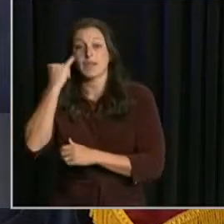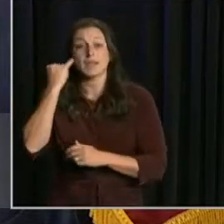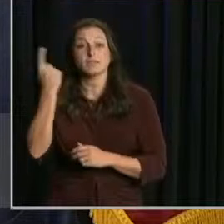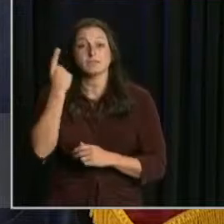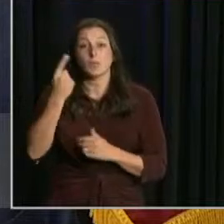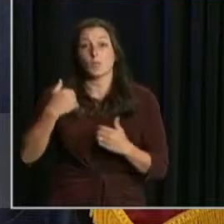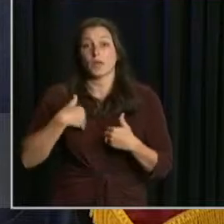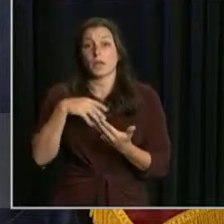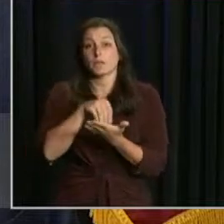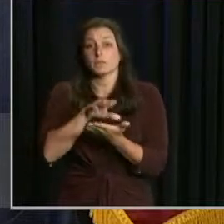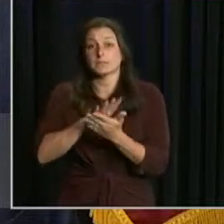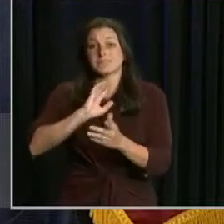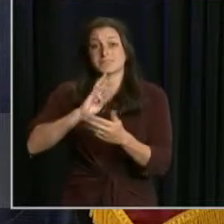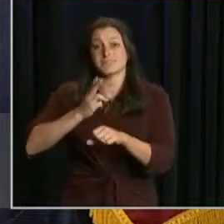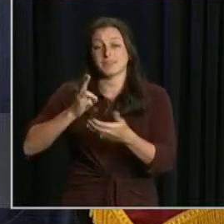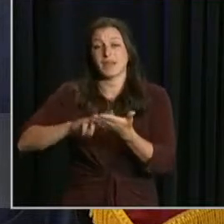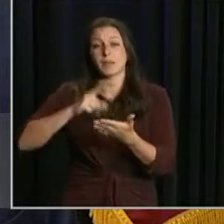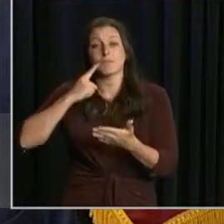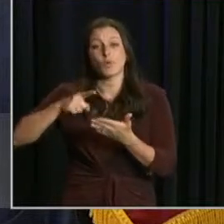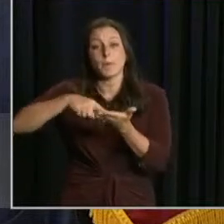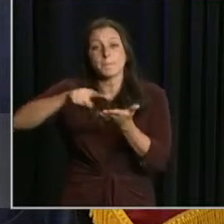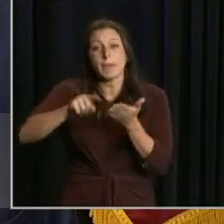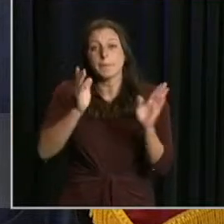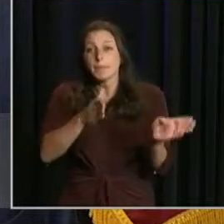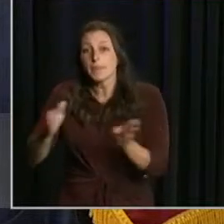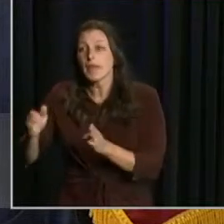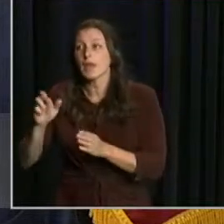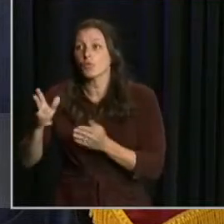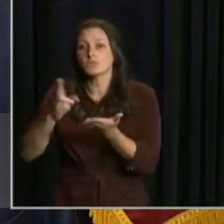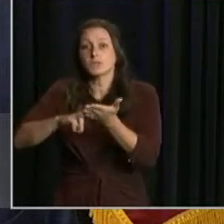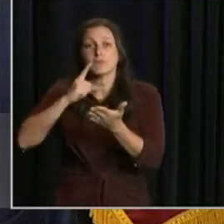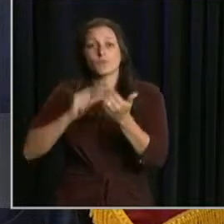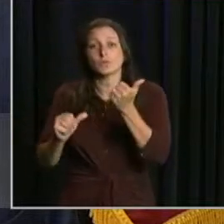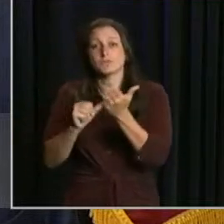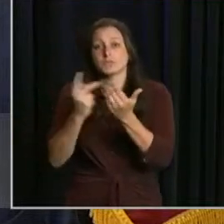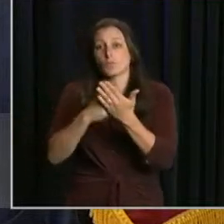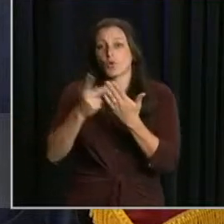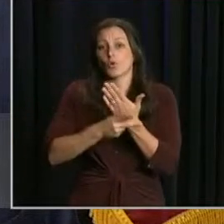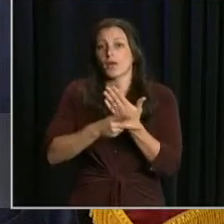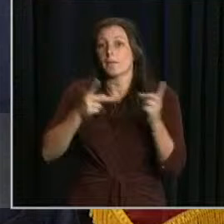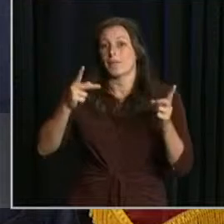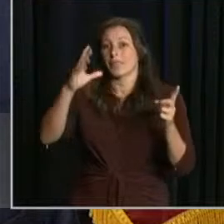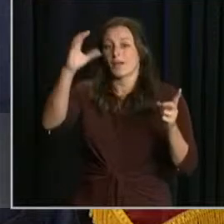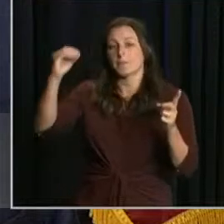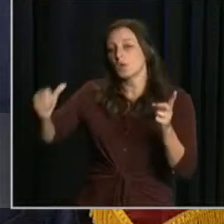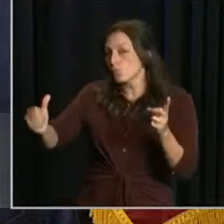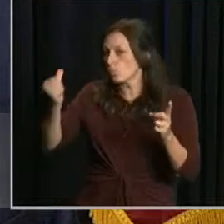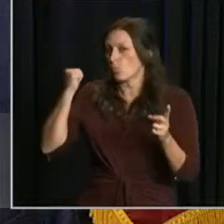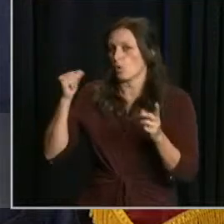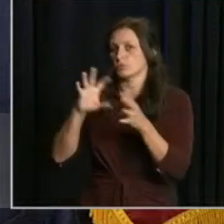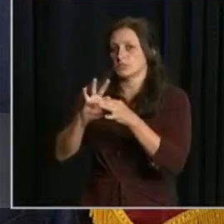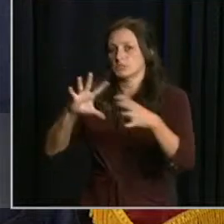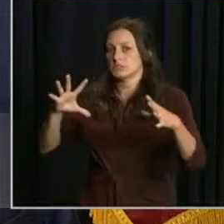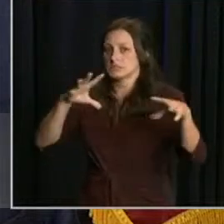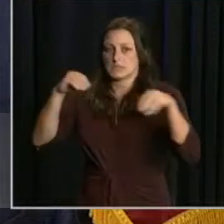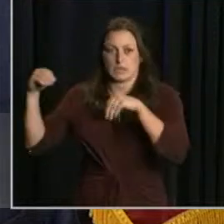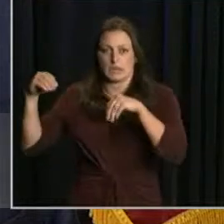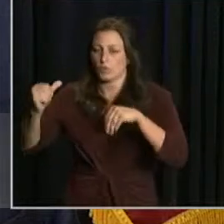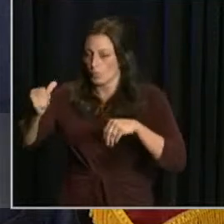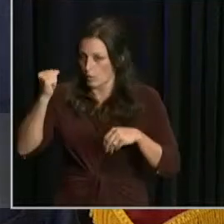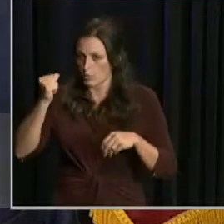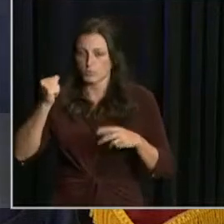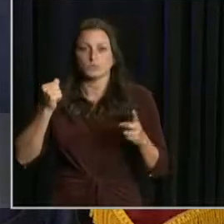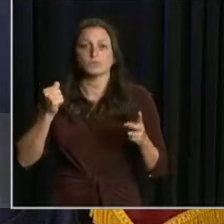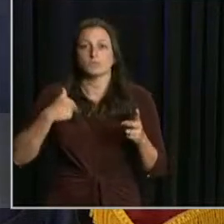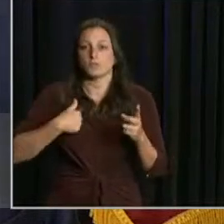for a payment plan or assistance program will not be disconnected. We can't say that any more loudly.